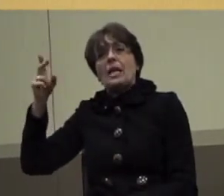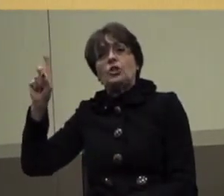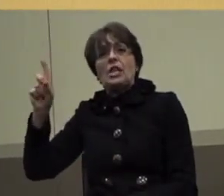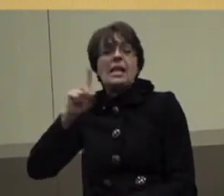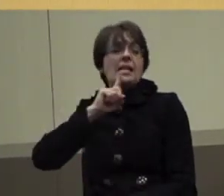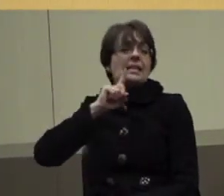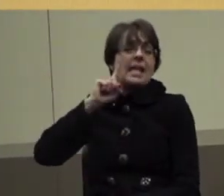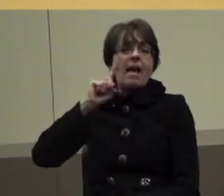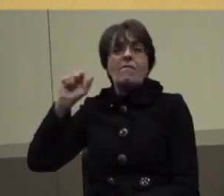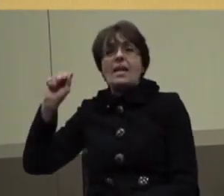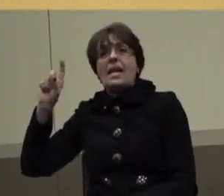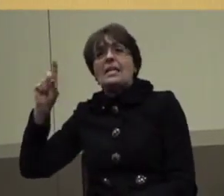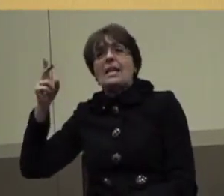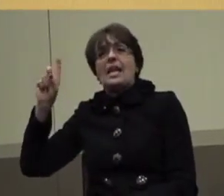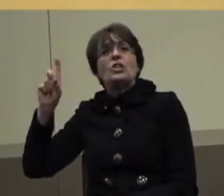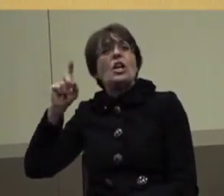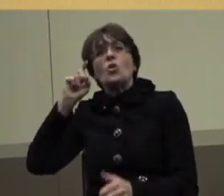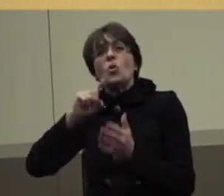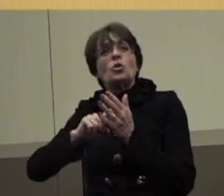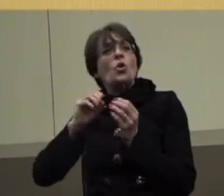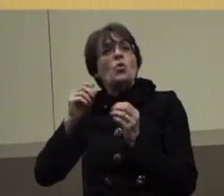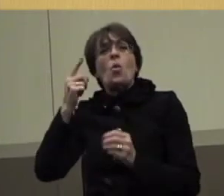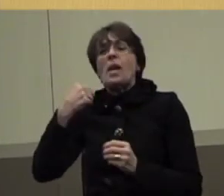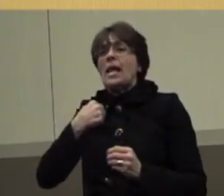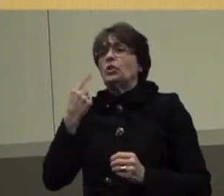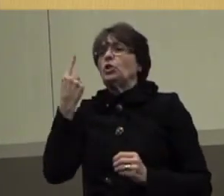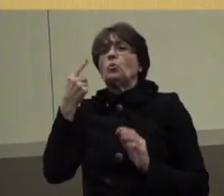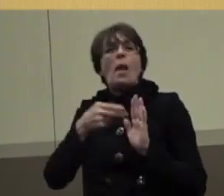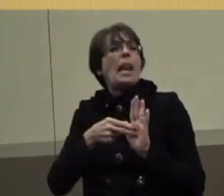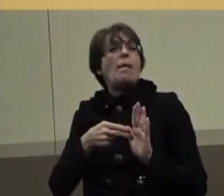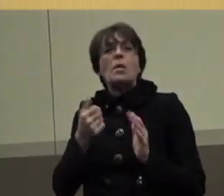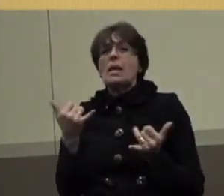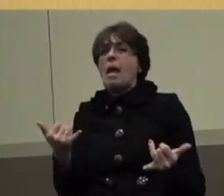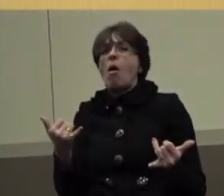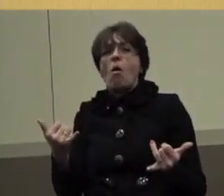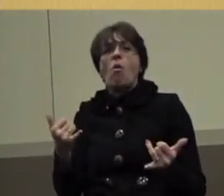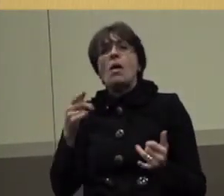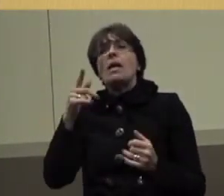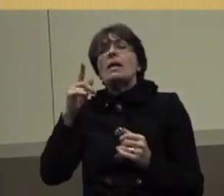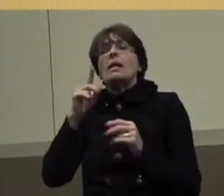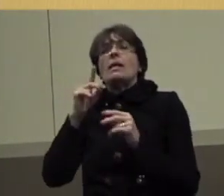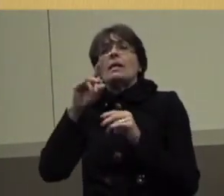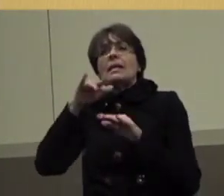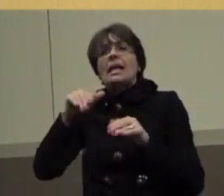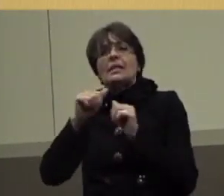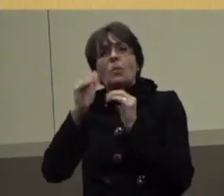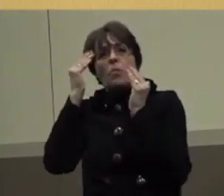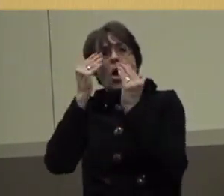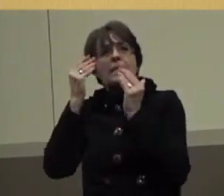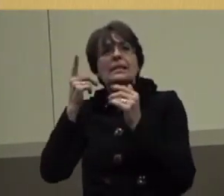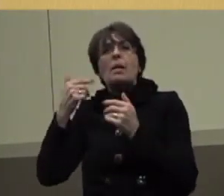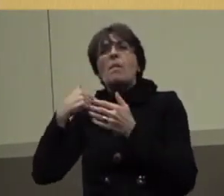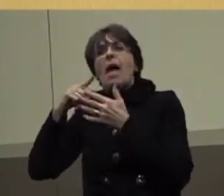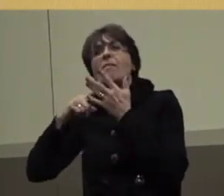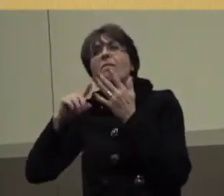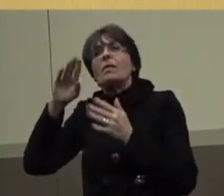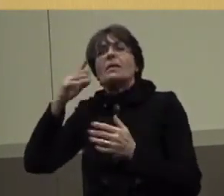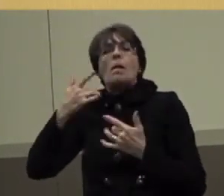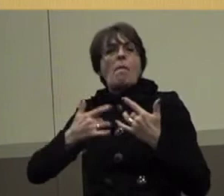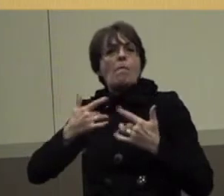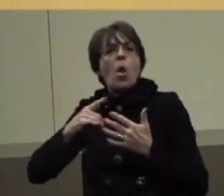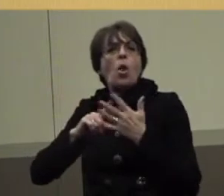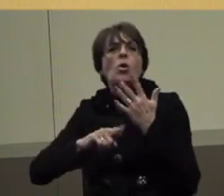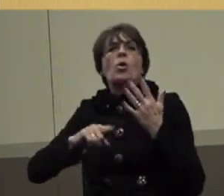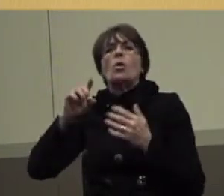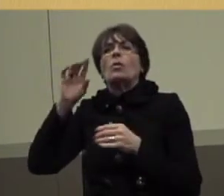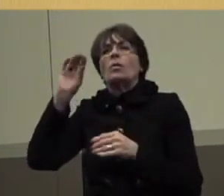Have you noticed that nobody comes with just one label anymore? The kids with autism have autism, bipolar, obsessive compulsive disorder,